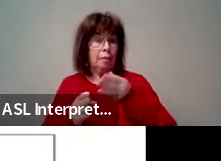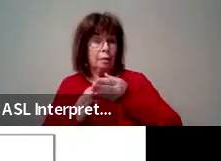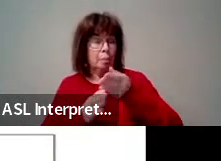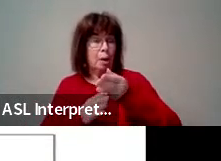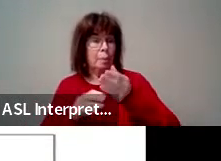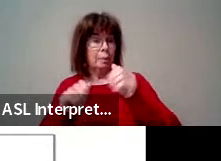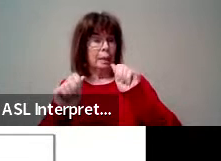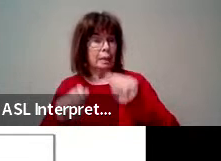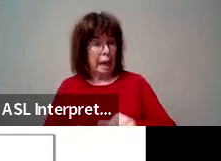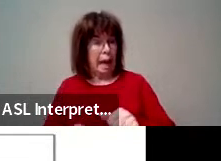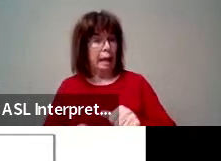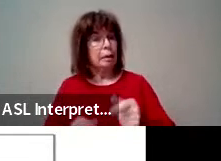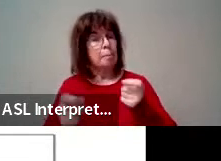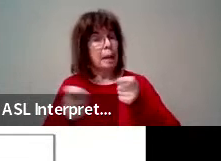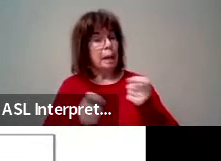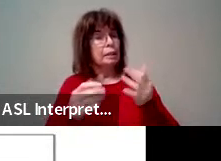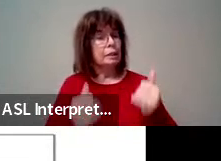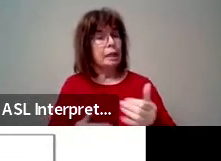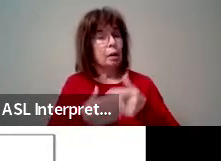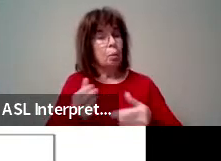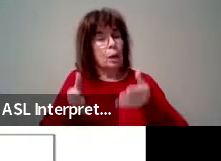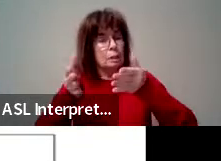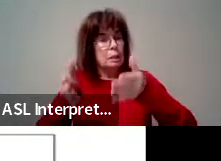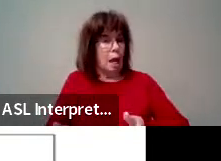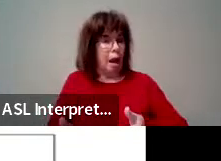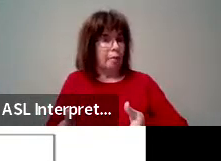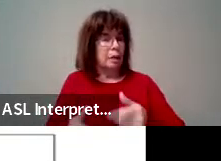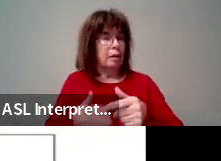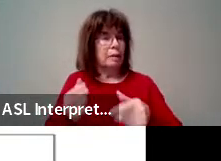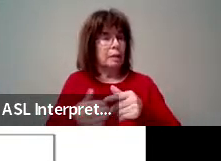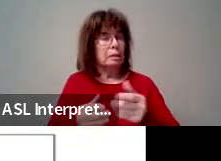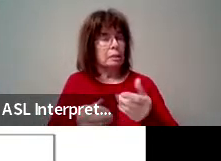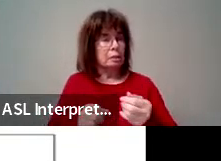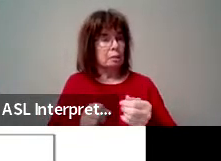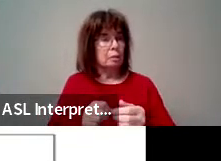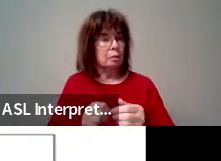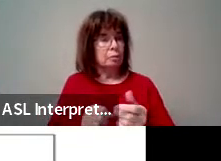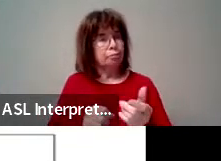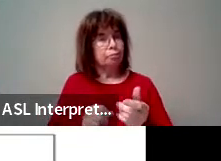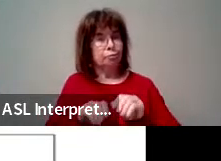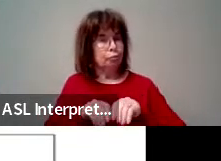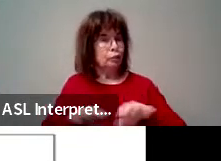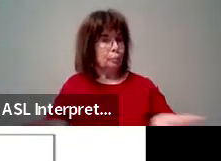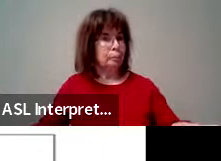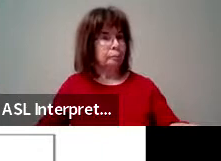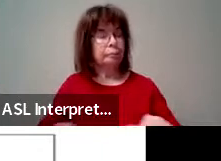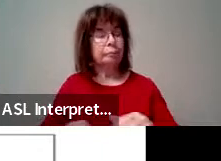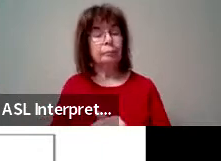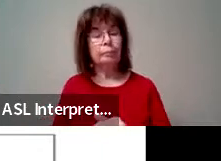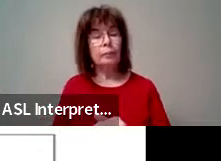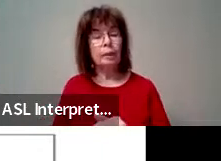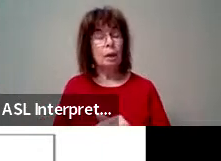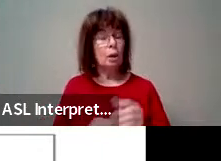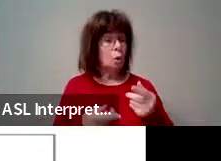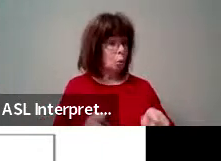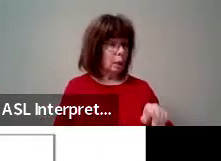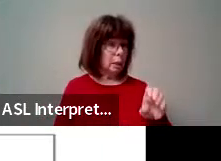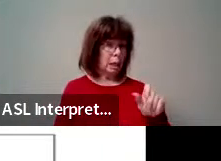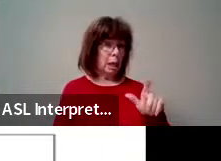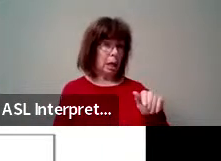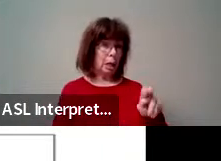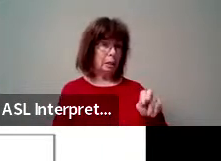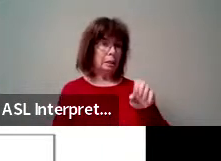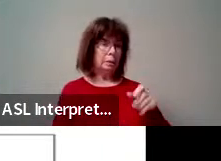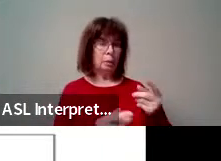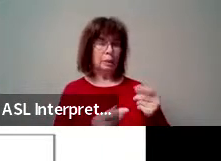really manage what's left of this outbreak. And what Eileen did here was she